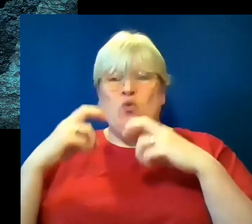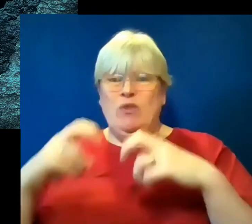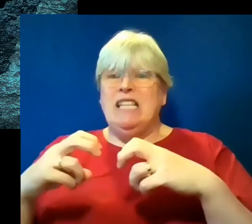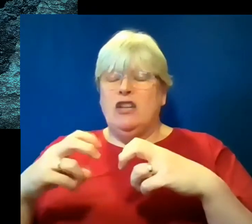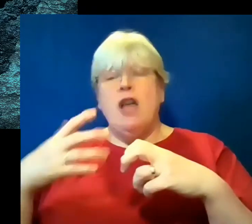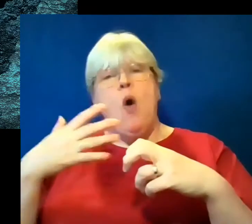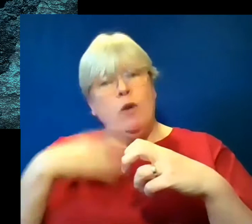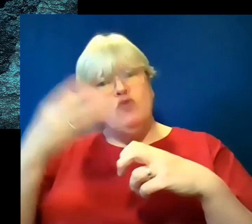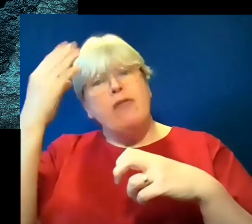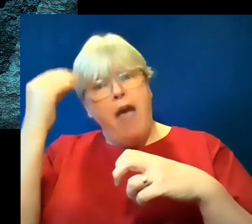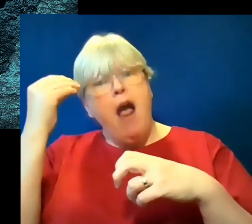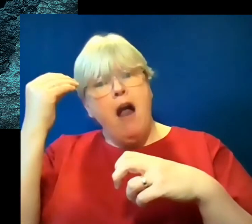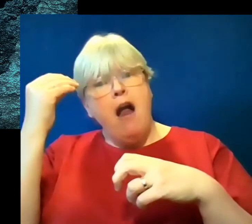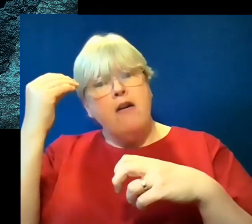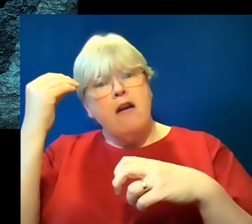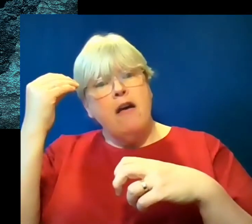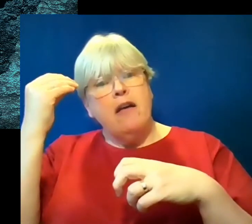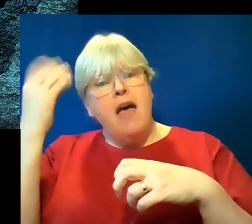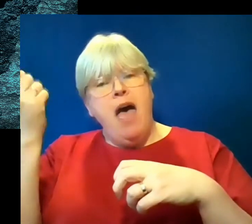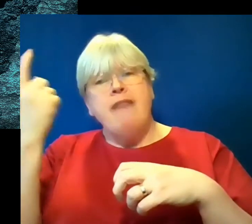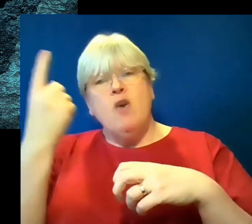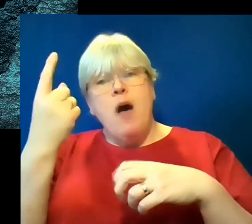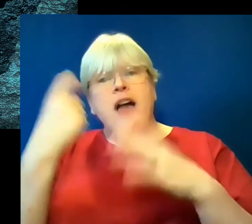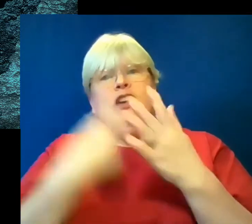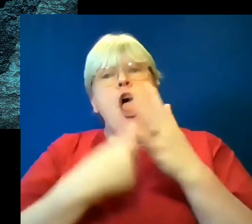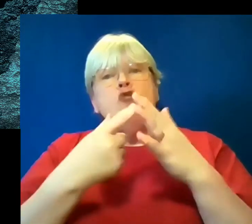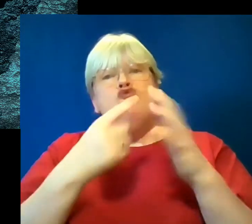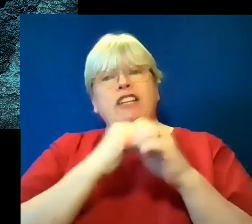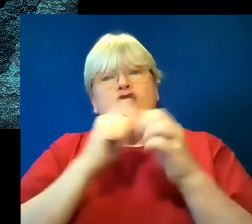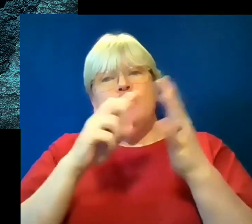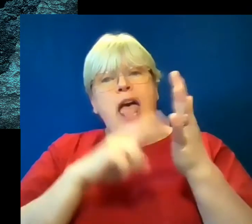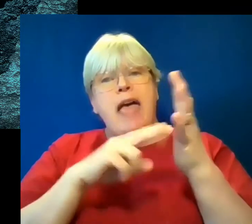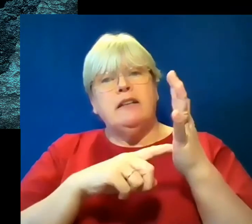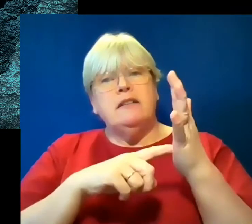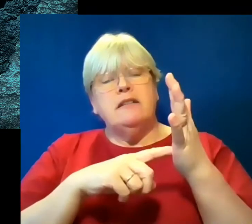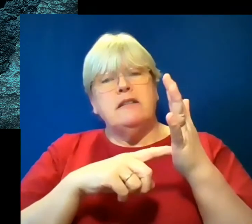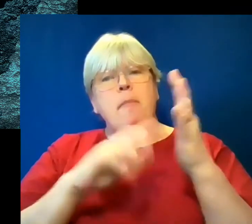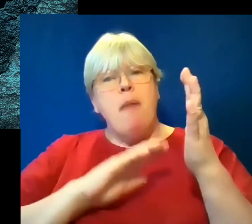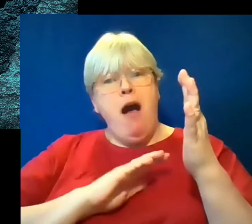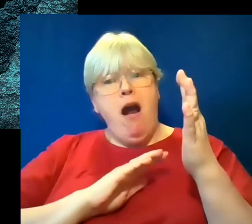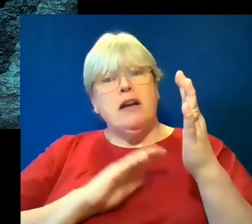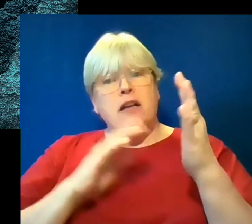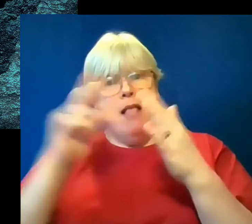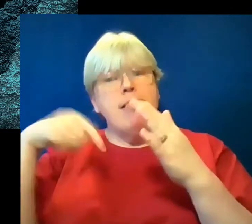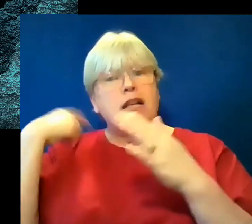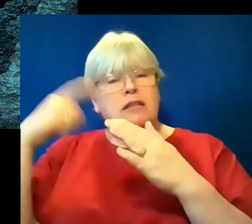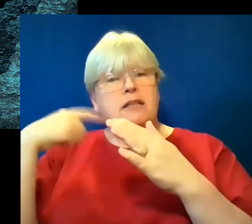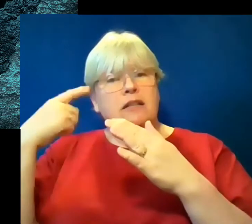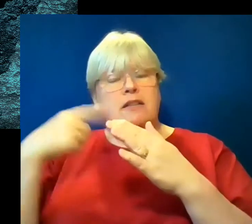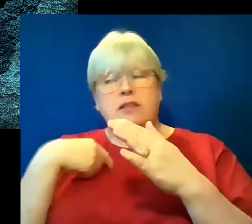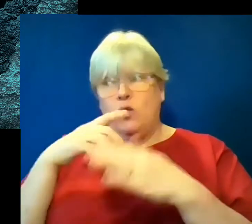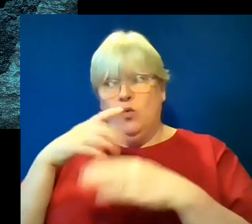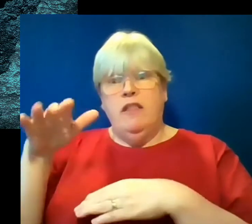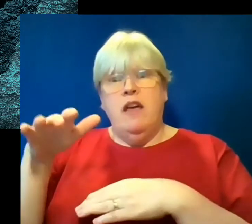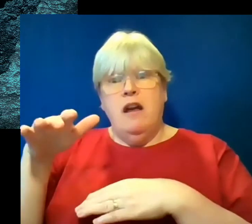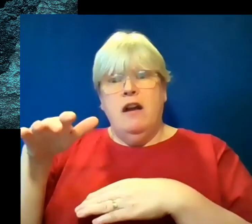and learn the trapeze, and there is a flying trapeze in Regent's Park, one of the big parks in London, and it's there every